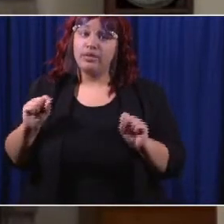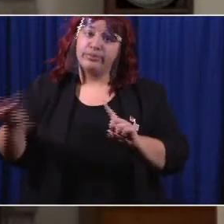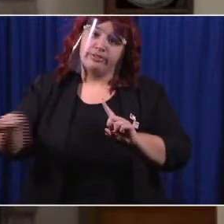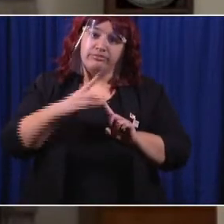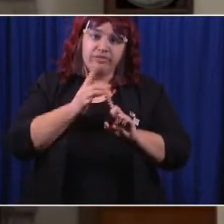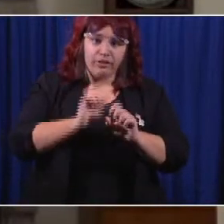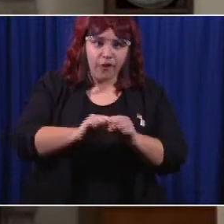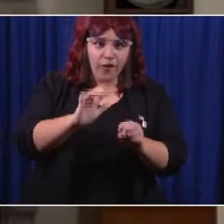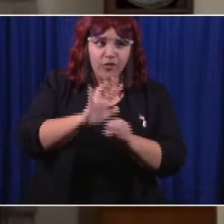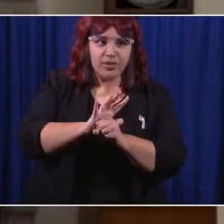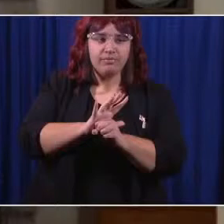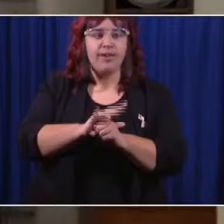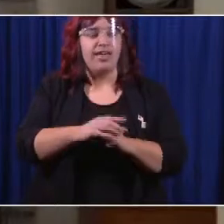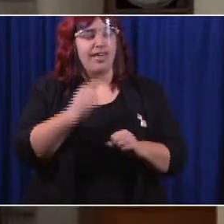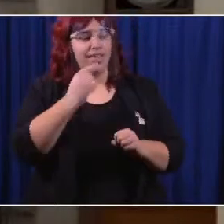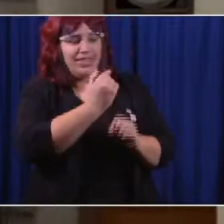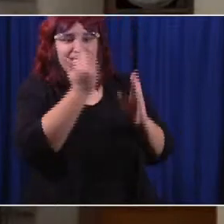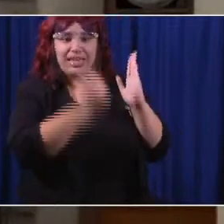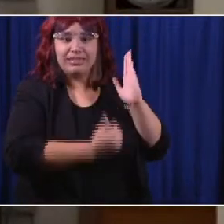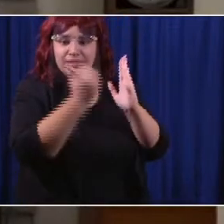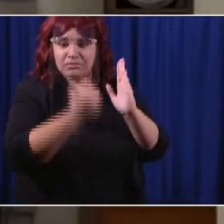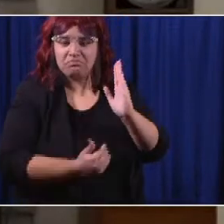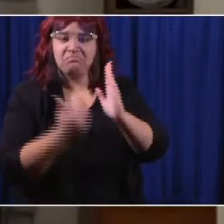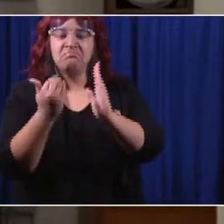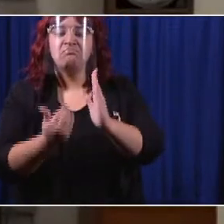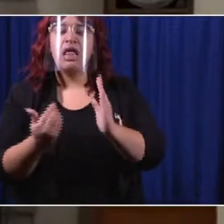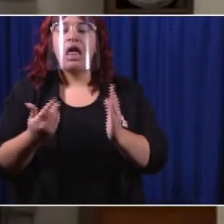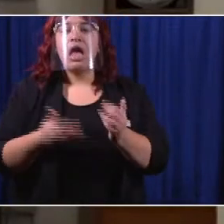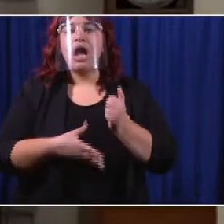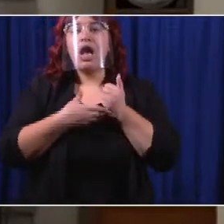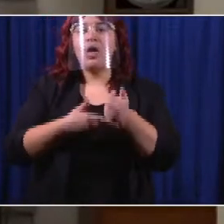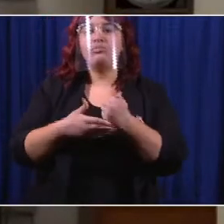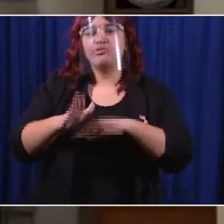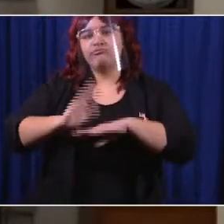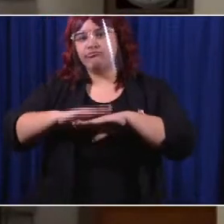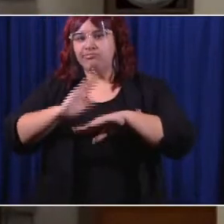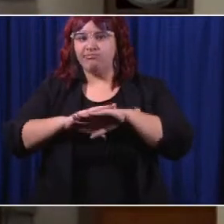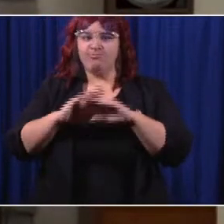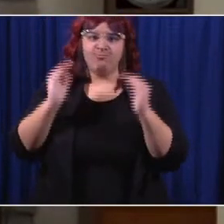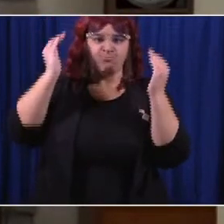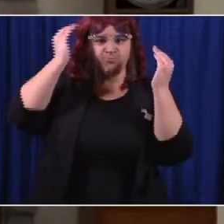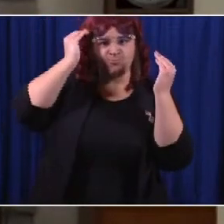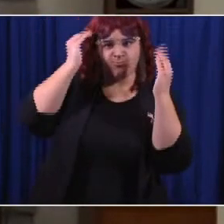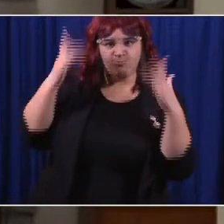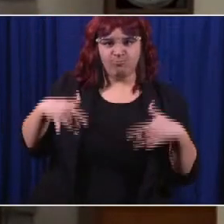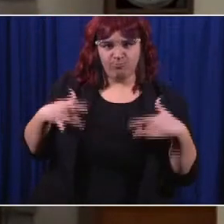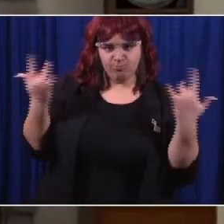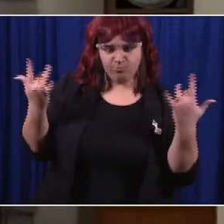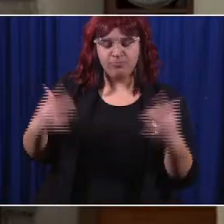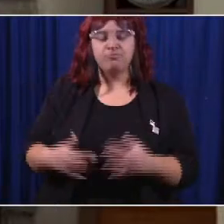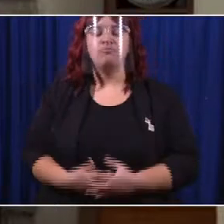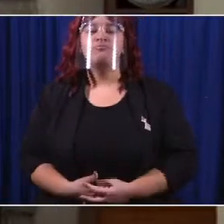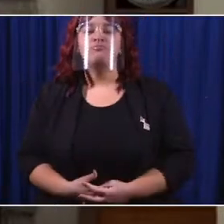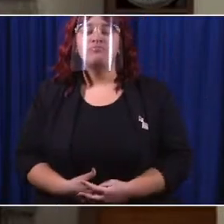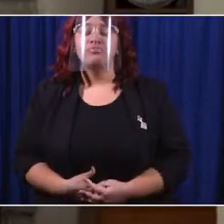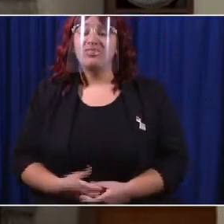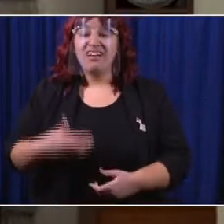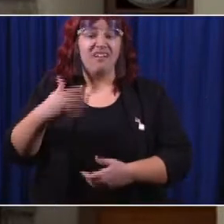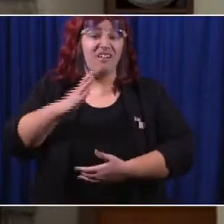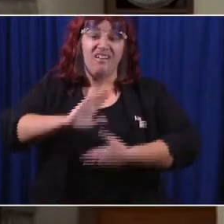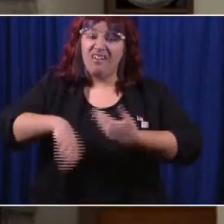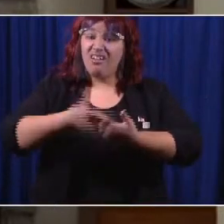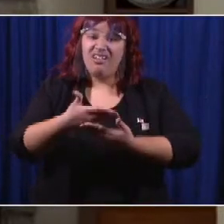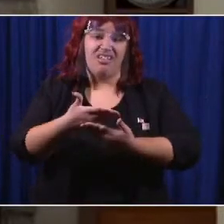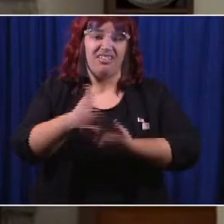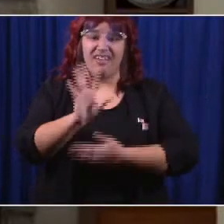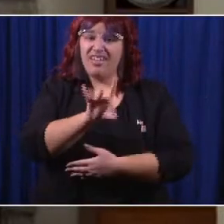pretty good indicator. All counties are high incident counties. As you can see, even the lowest